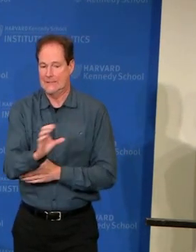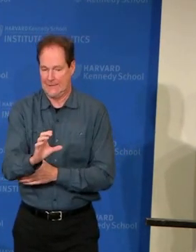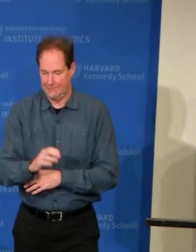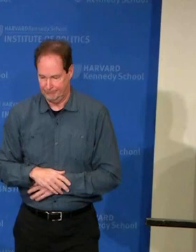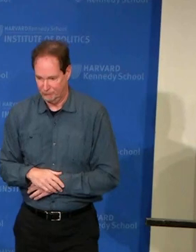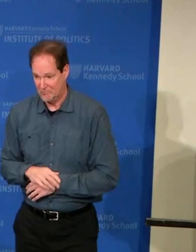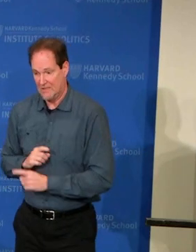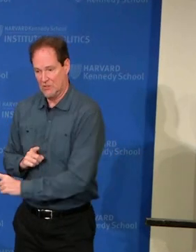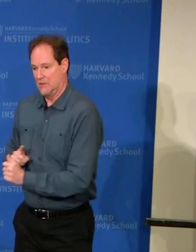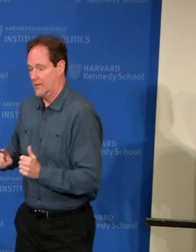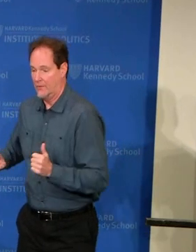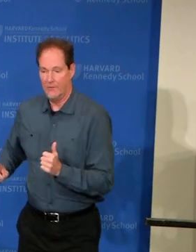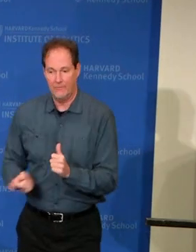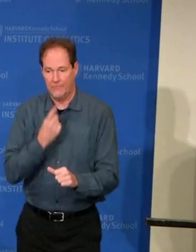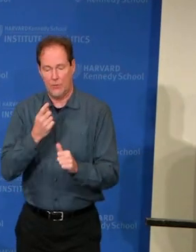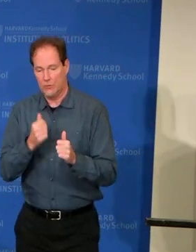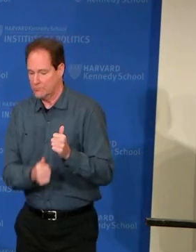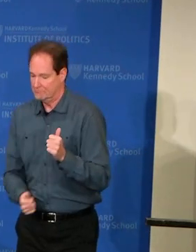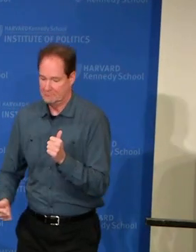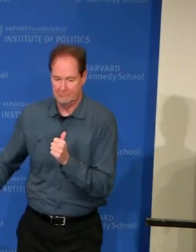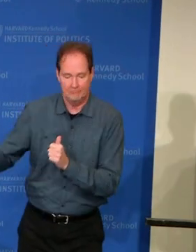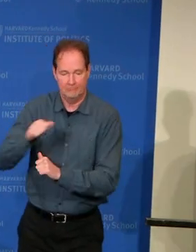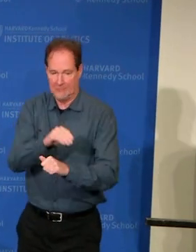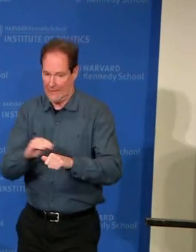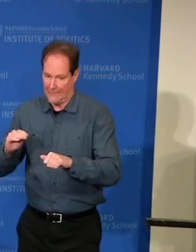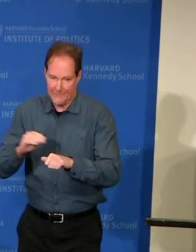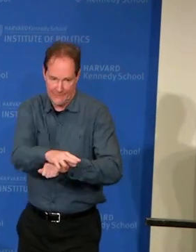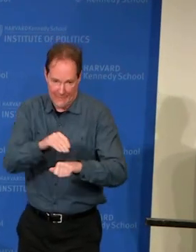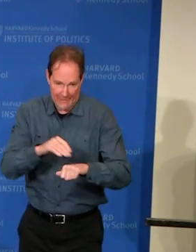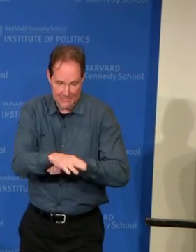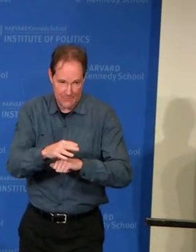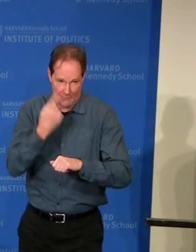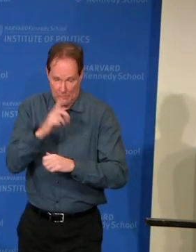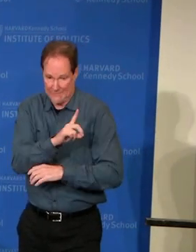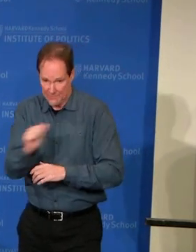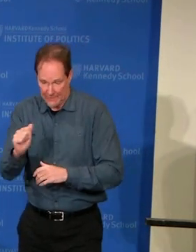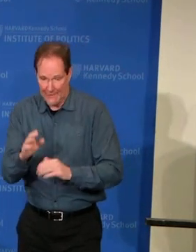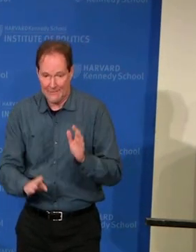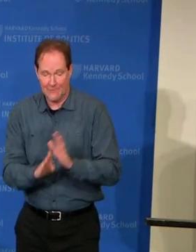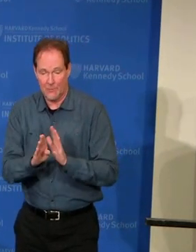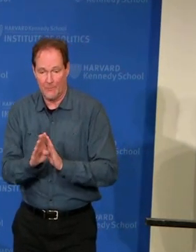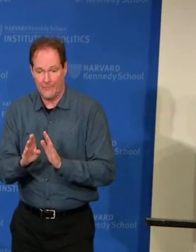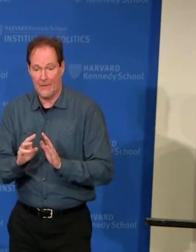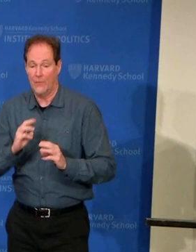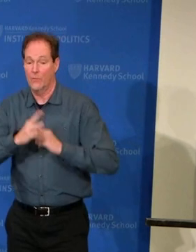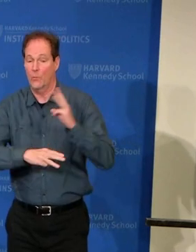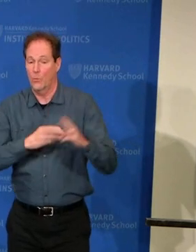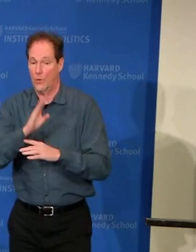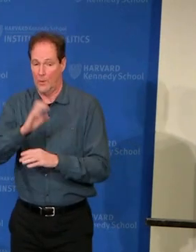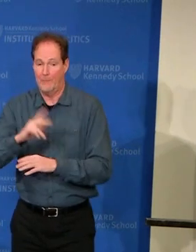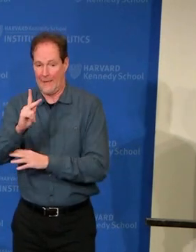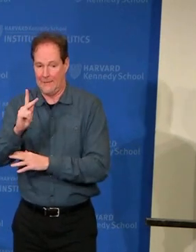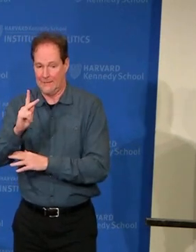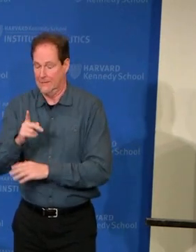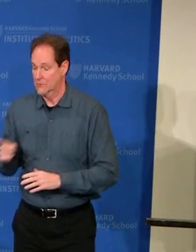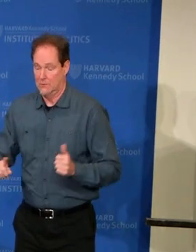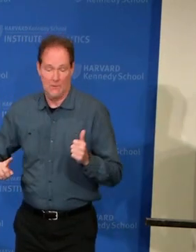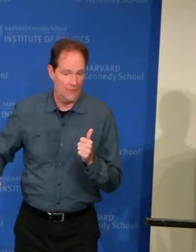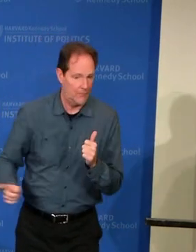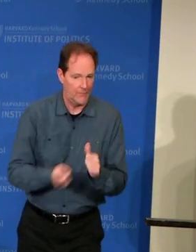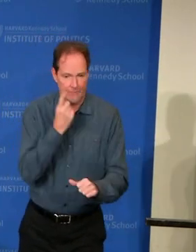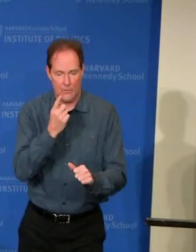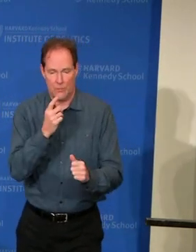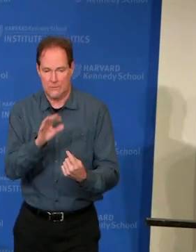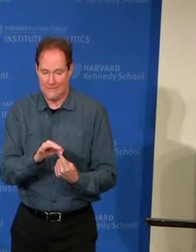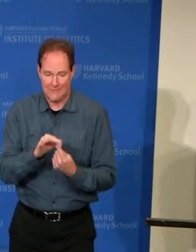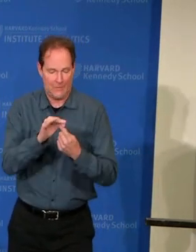the first senior advisor on disability and development at the World Bank. She's the first